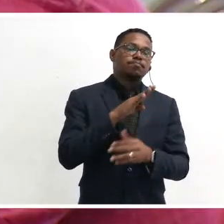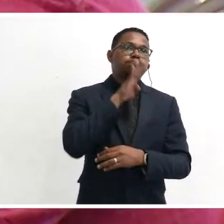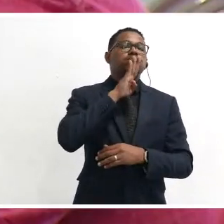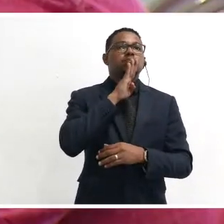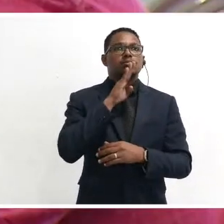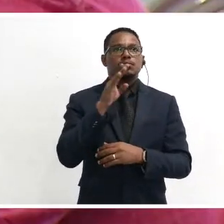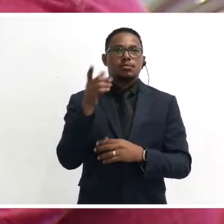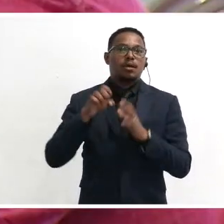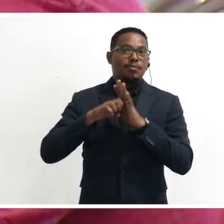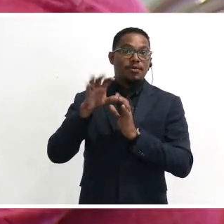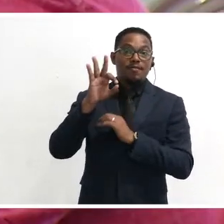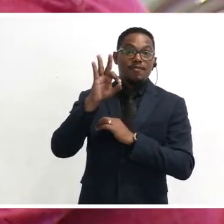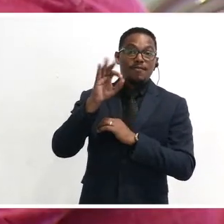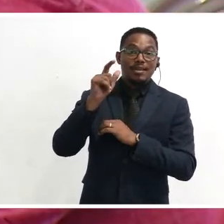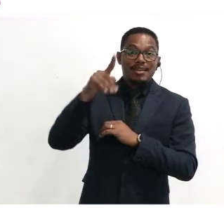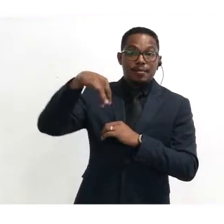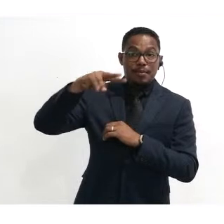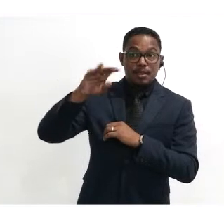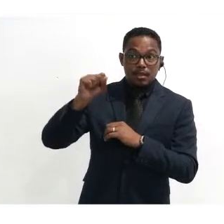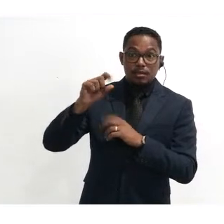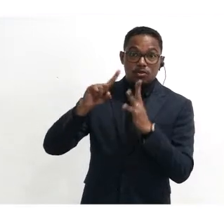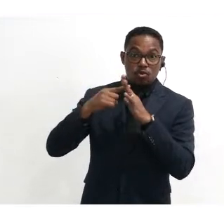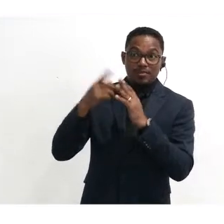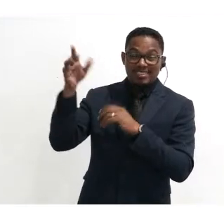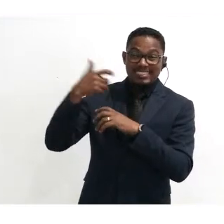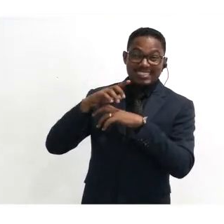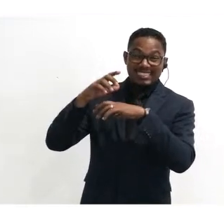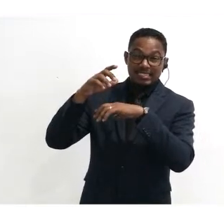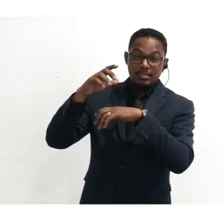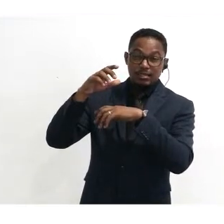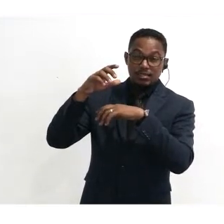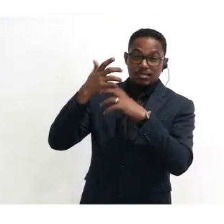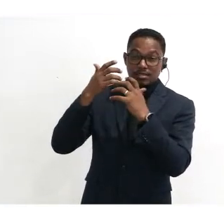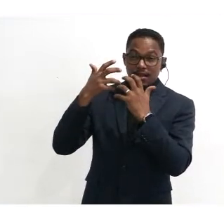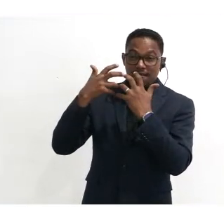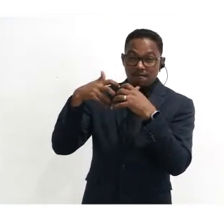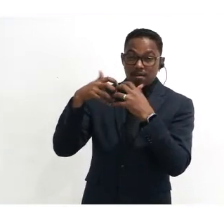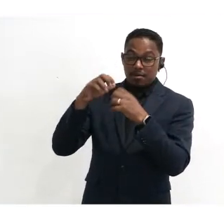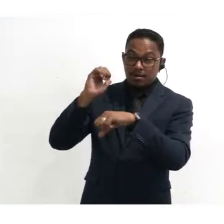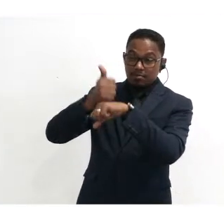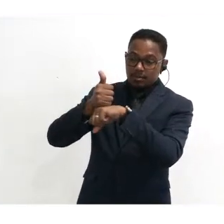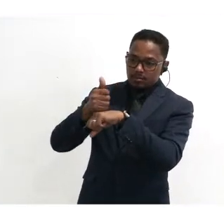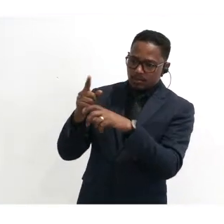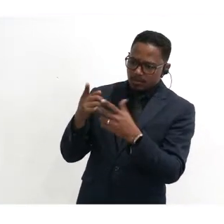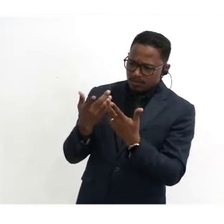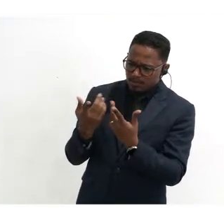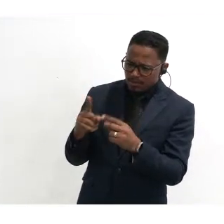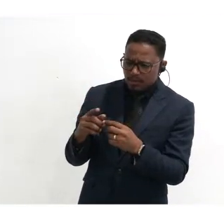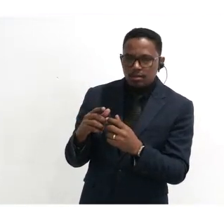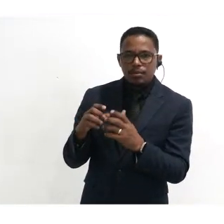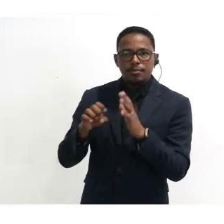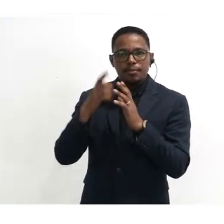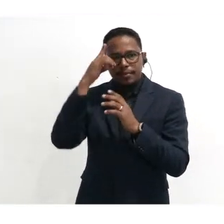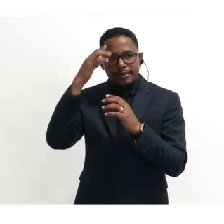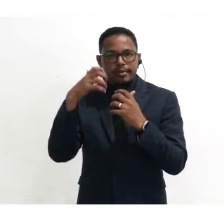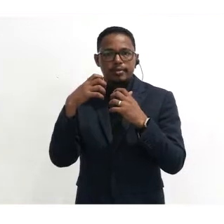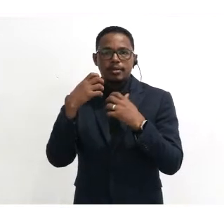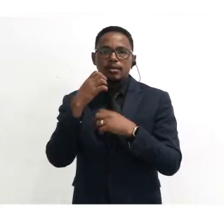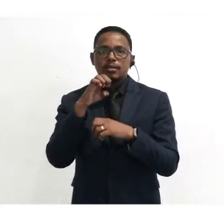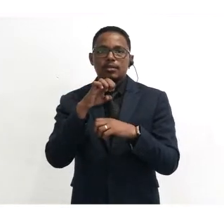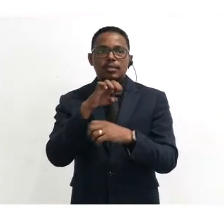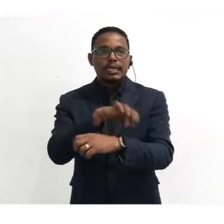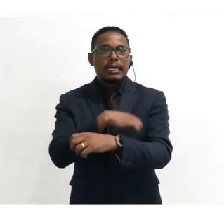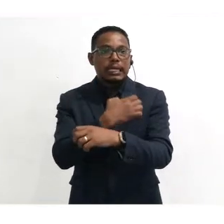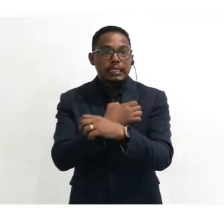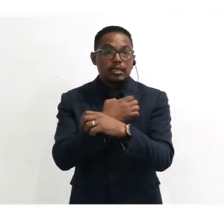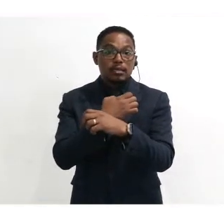Philippines when they first started out, because the simple thing like the electrical infrastructure, the power would go out and we'd have to